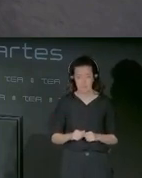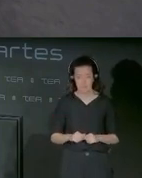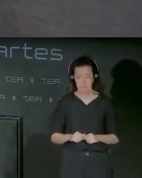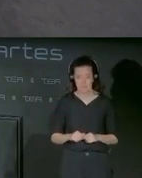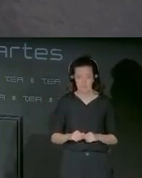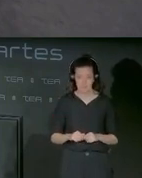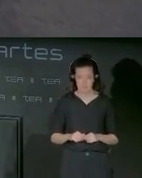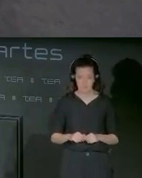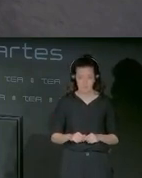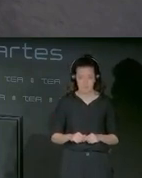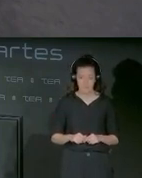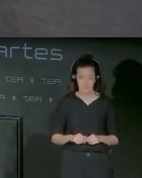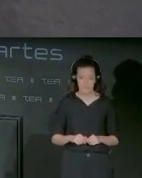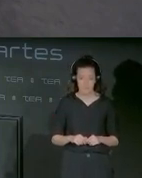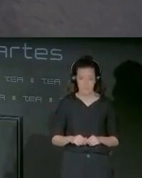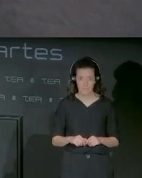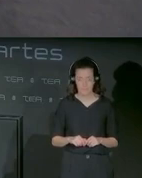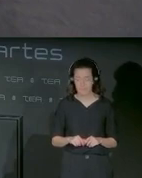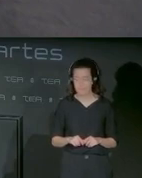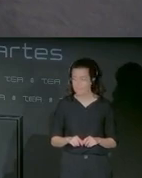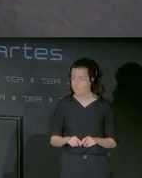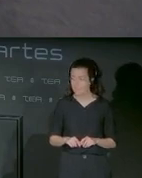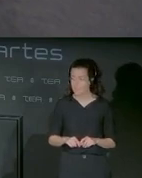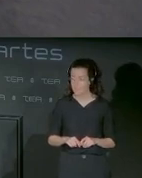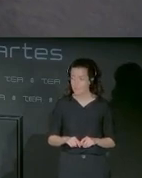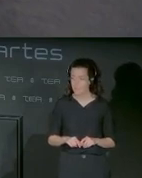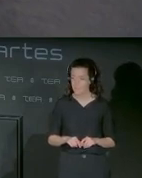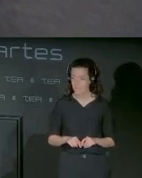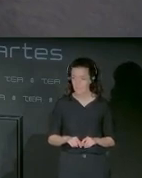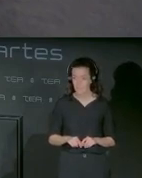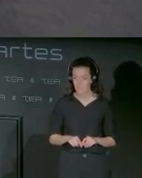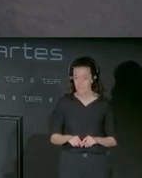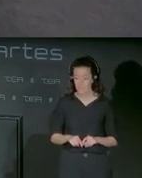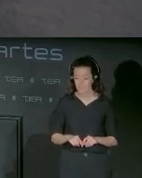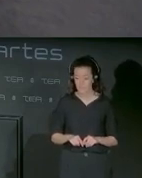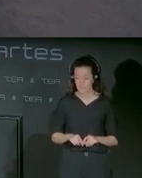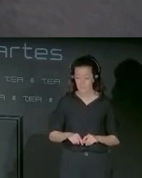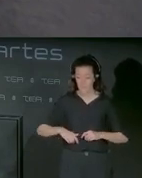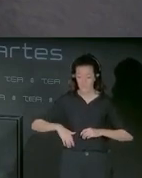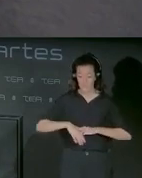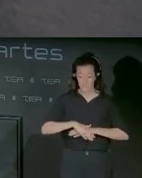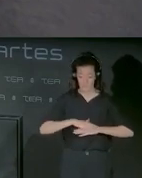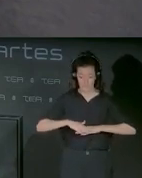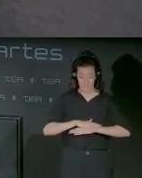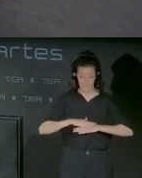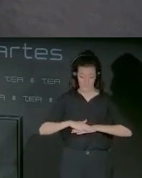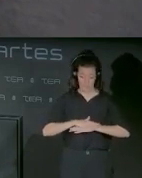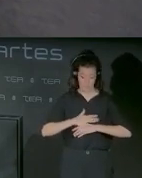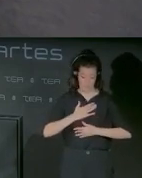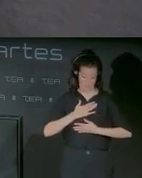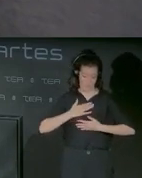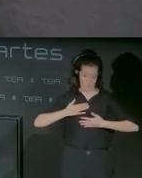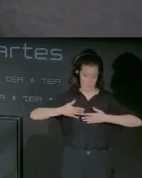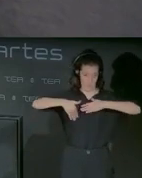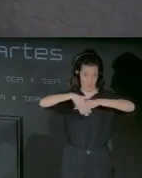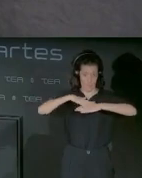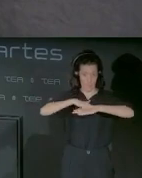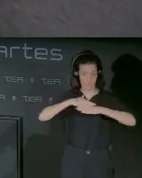the main point for games in the federal government, of course, if you're getting more specific, it's always someone else